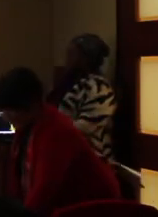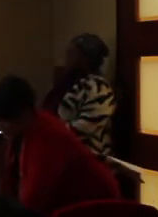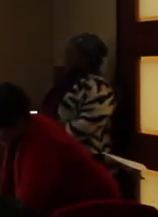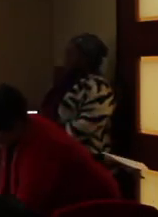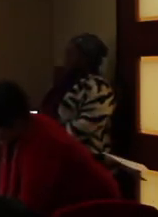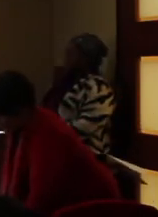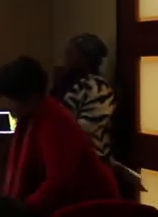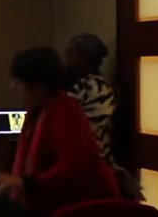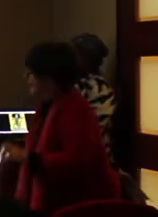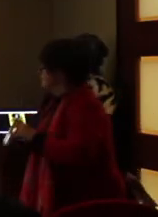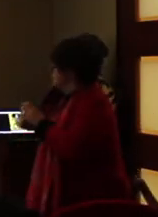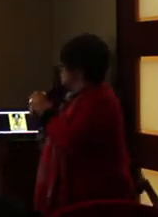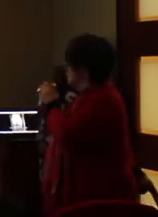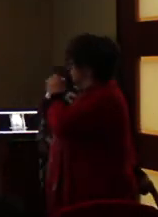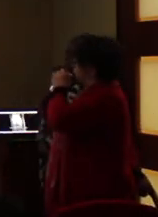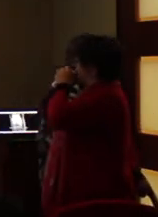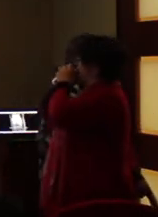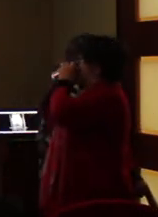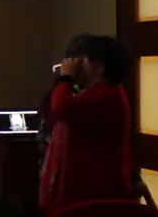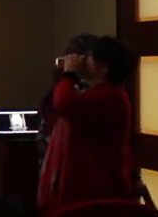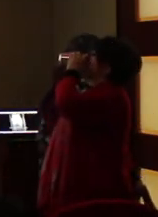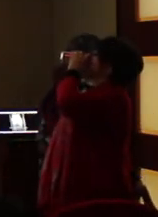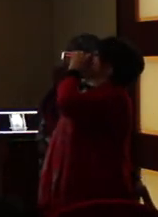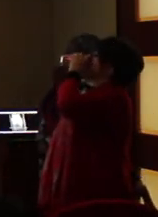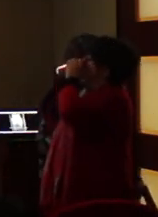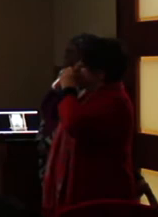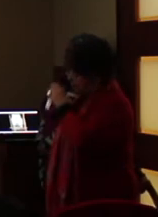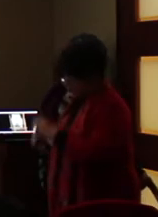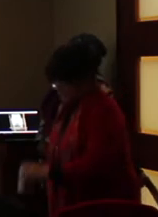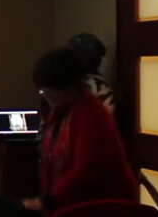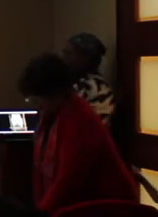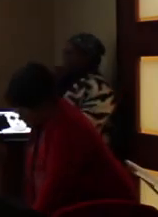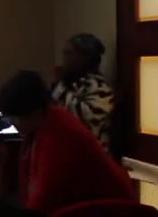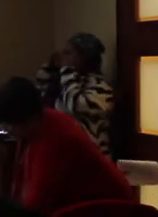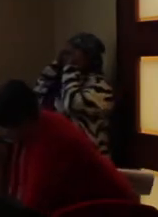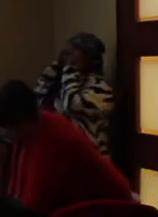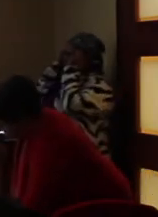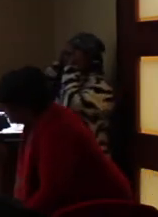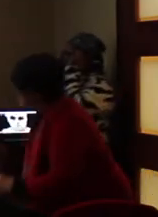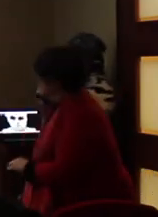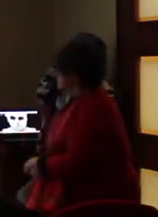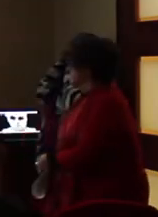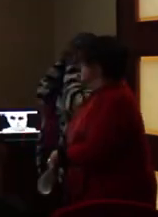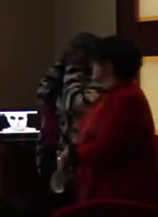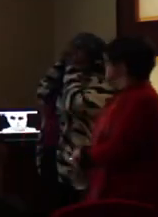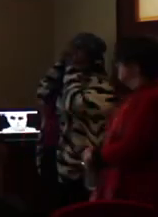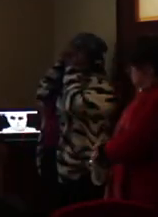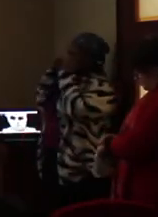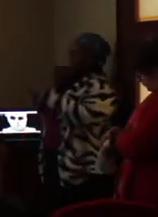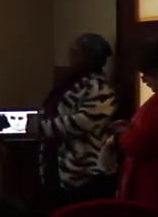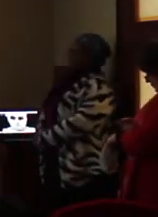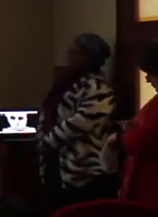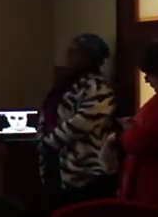filosóficos, en su modo de hacer la religión, de hacer determinados ritos y de conocer las esencias de esa